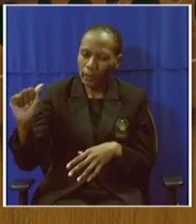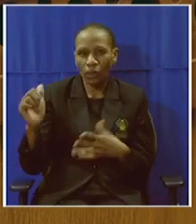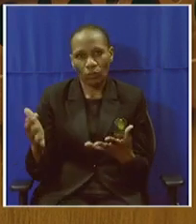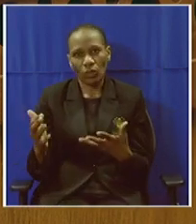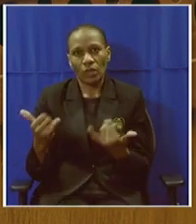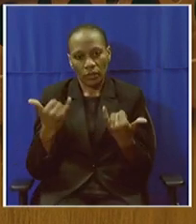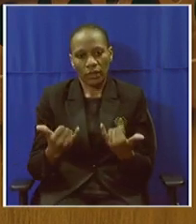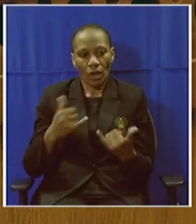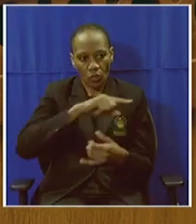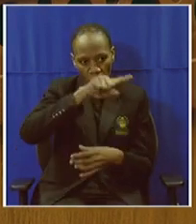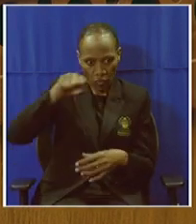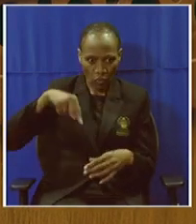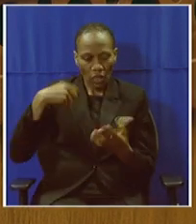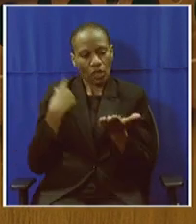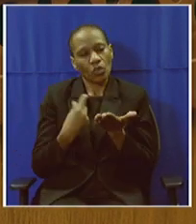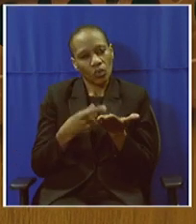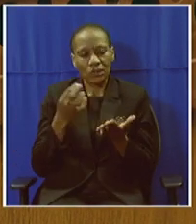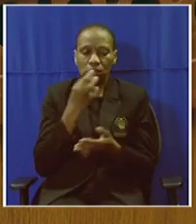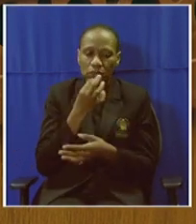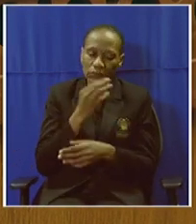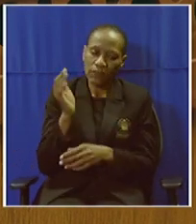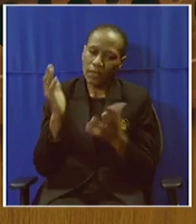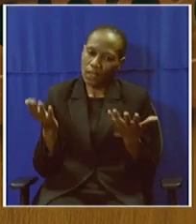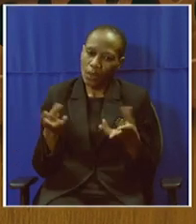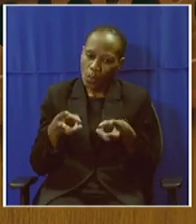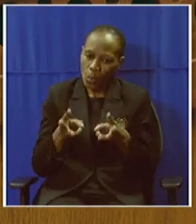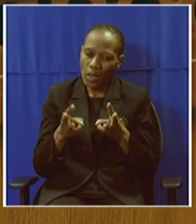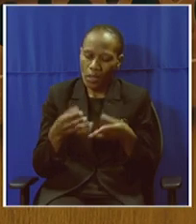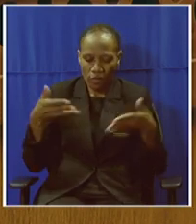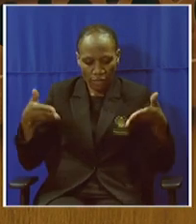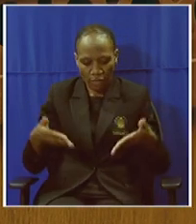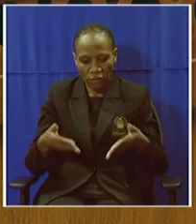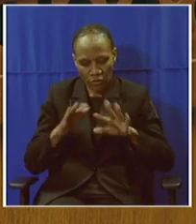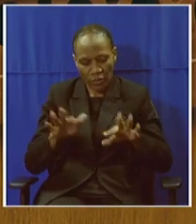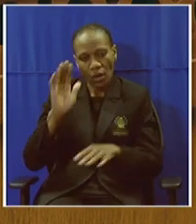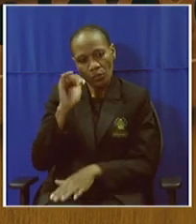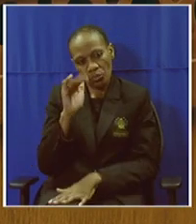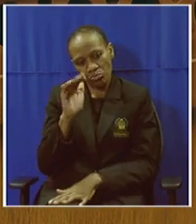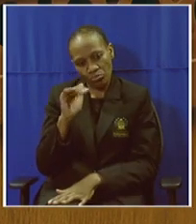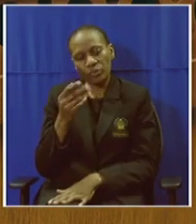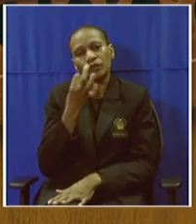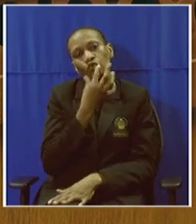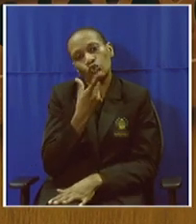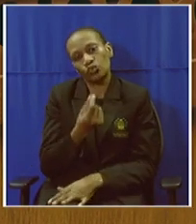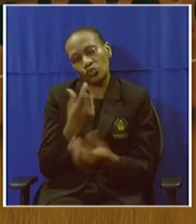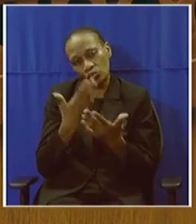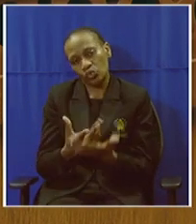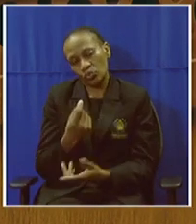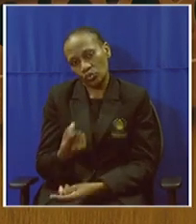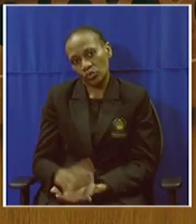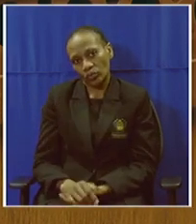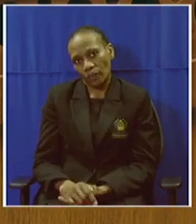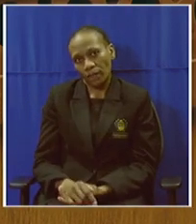could participate in a befitting funeral and farewell. South